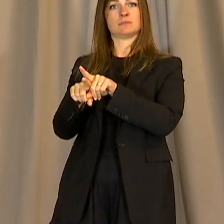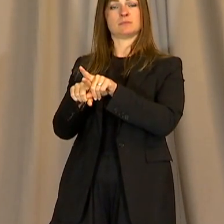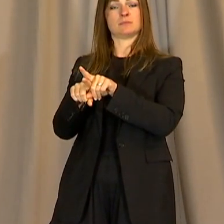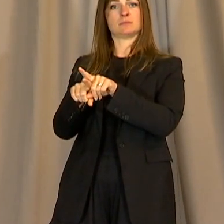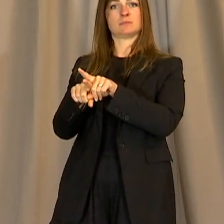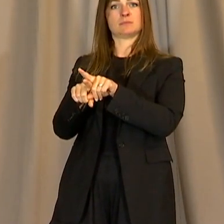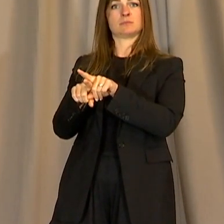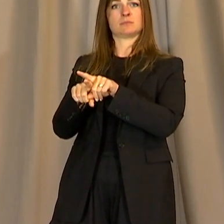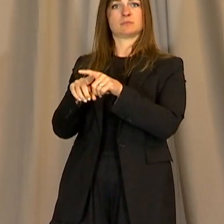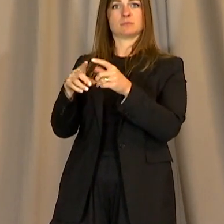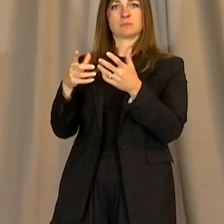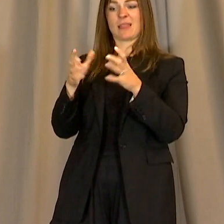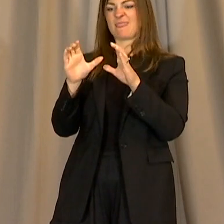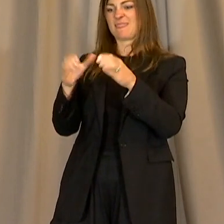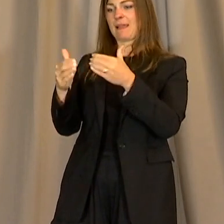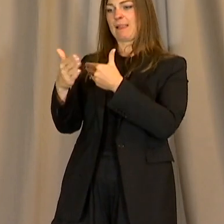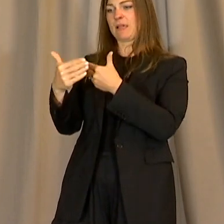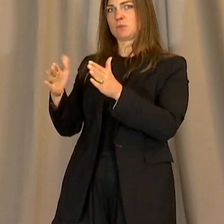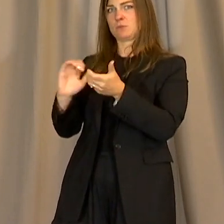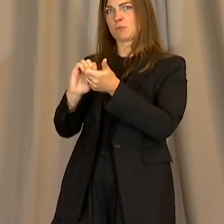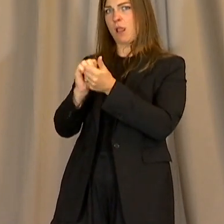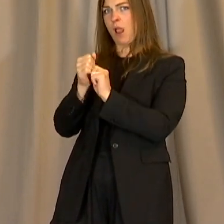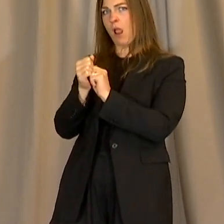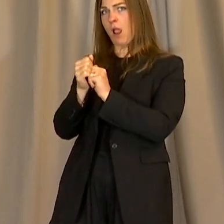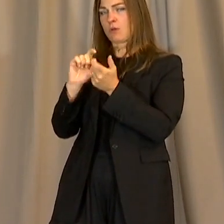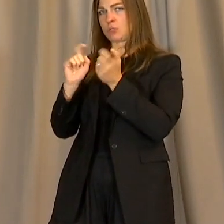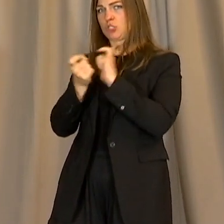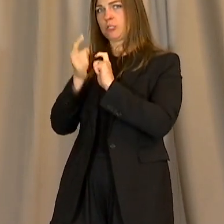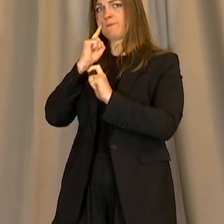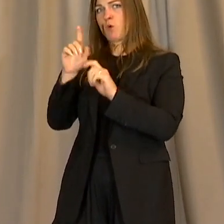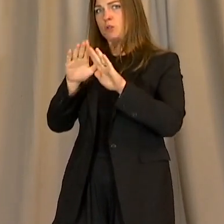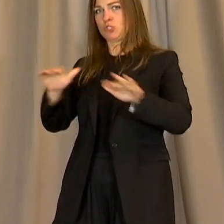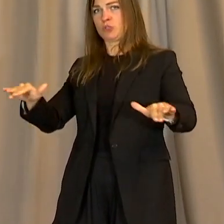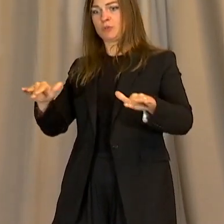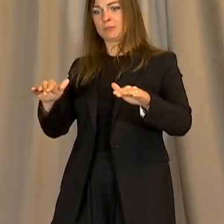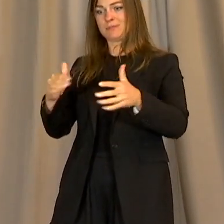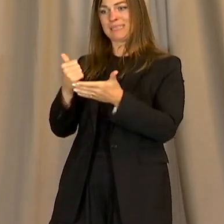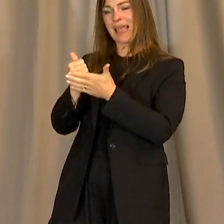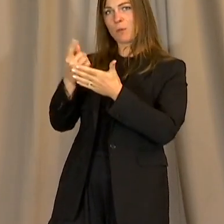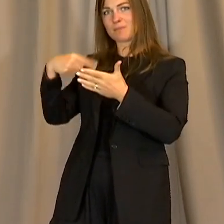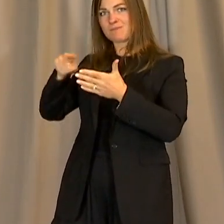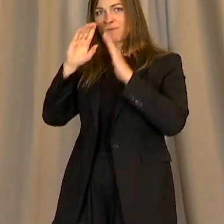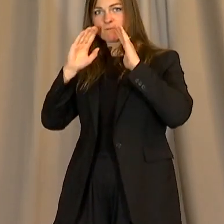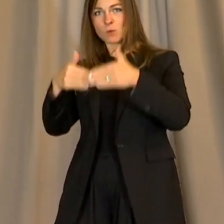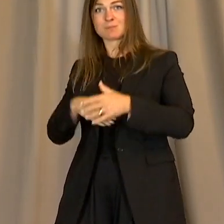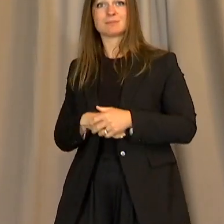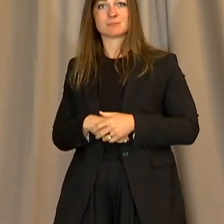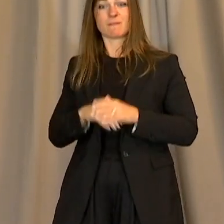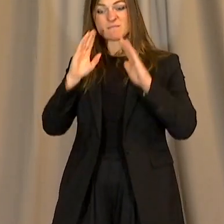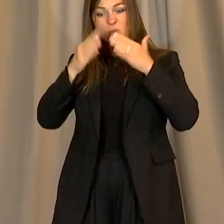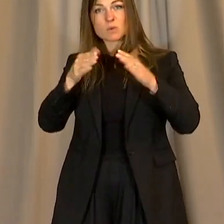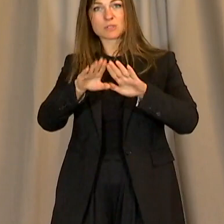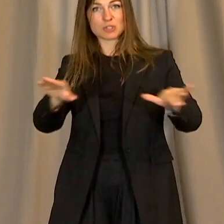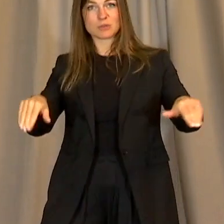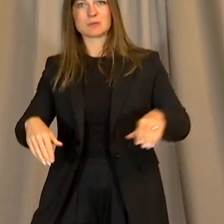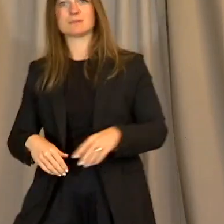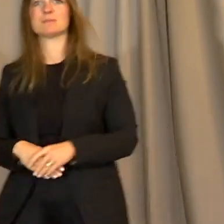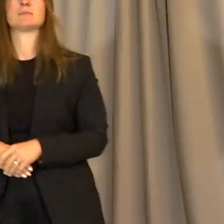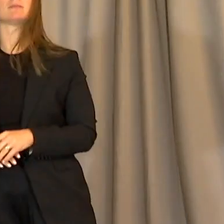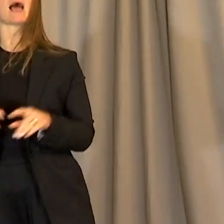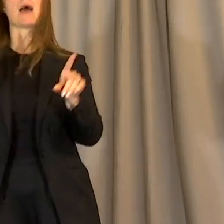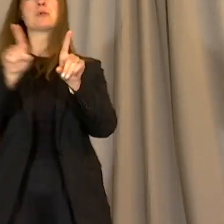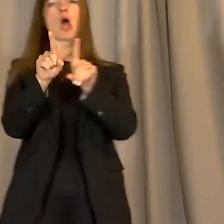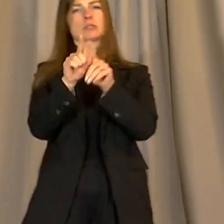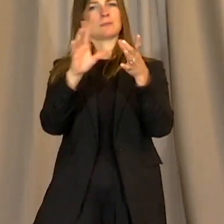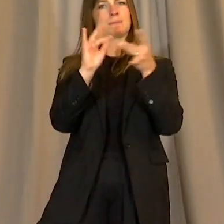what can change in the classroom for children. Stay focused on the children. I would also say get